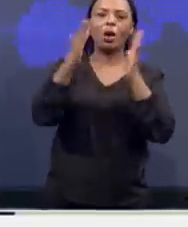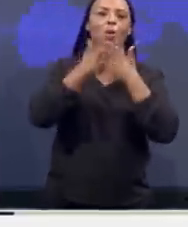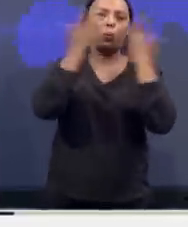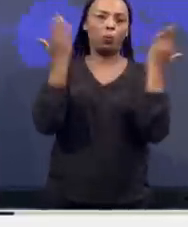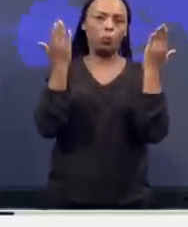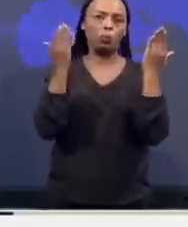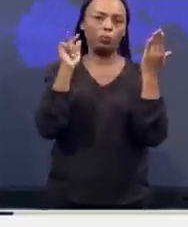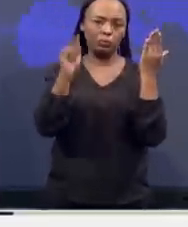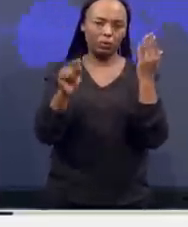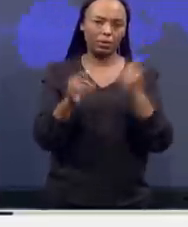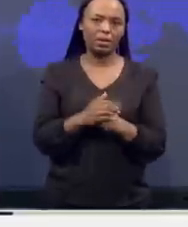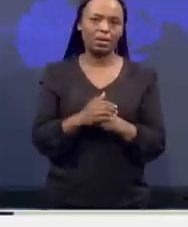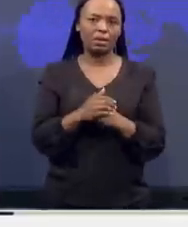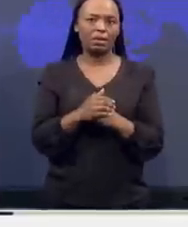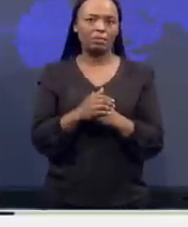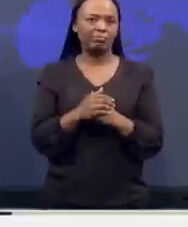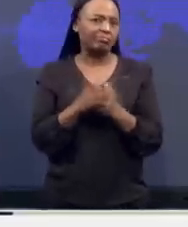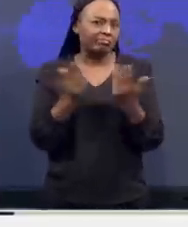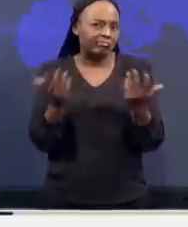can't really say there were